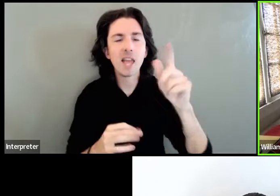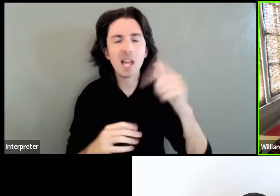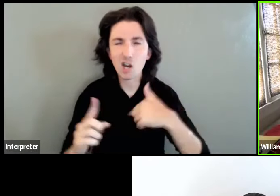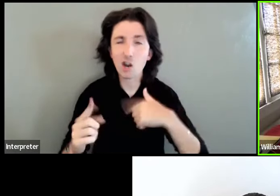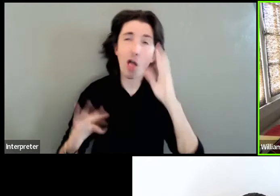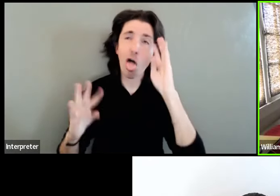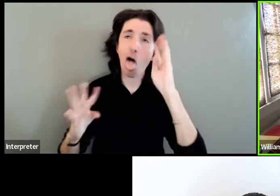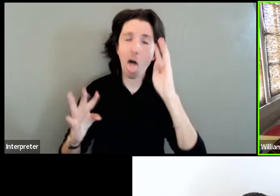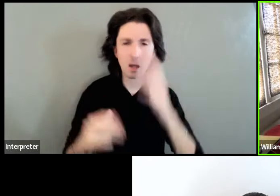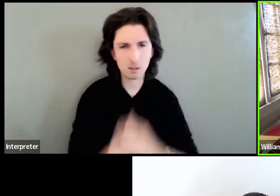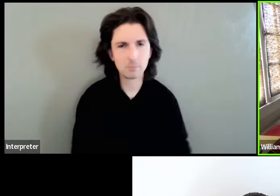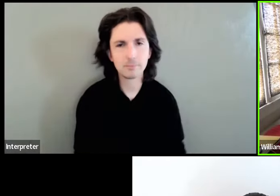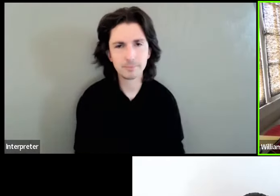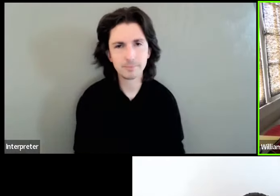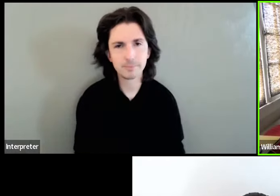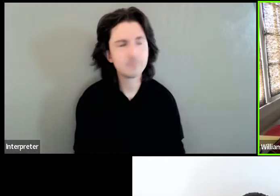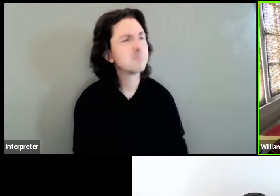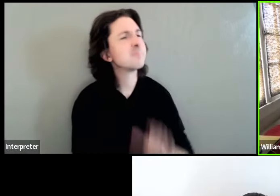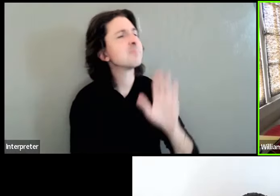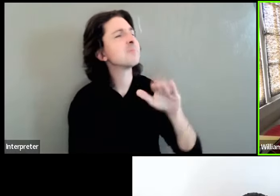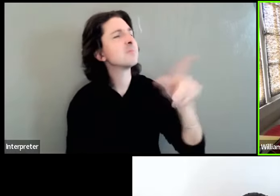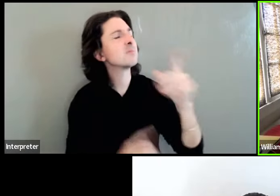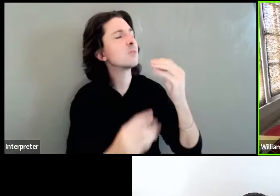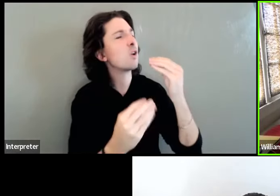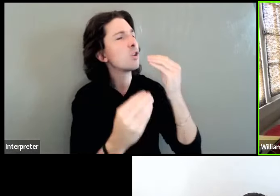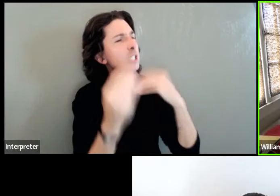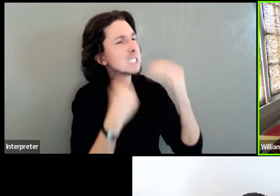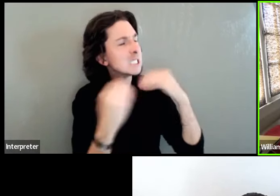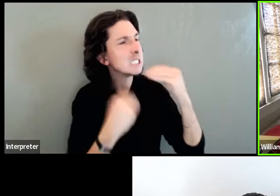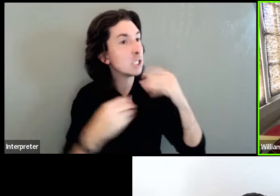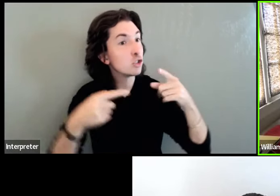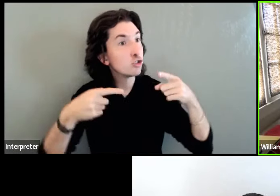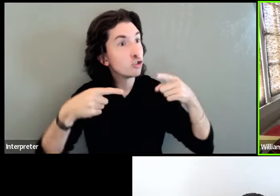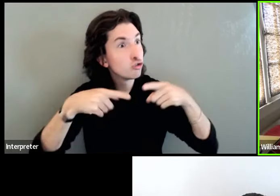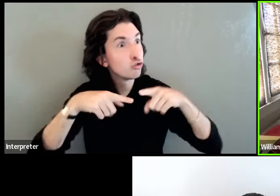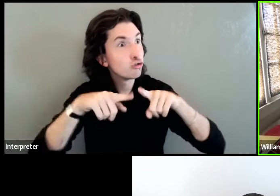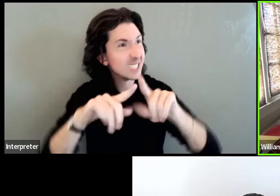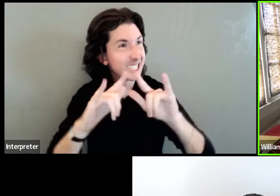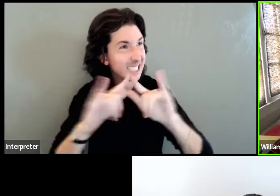or makeup be considered a break, a meal, or an NDB?